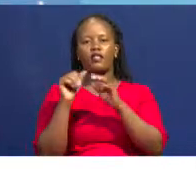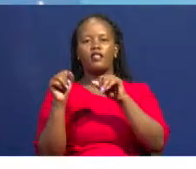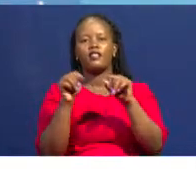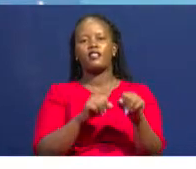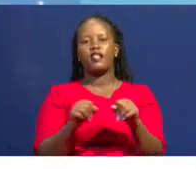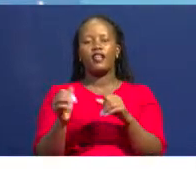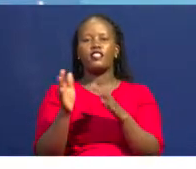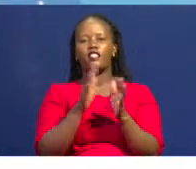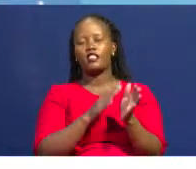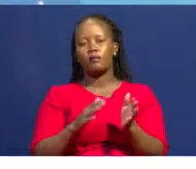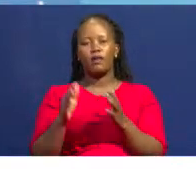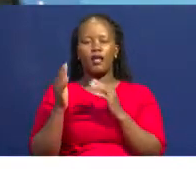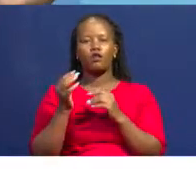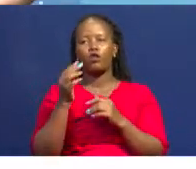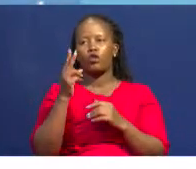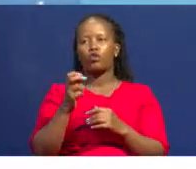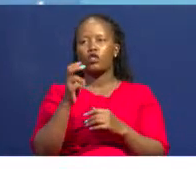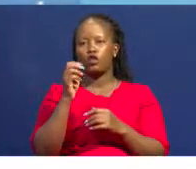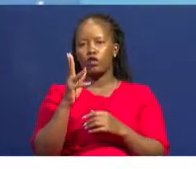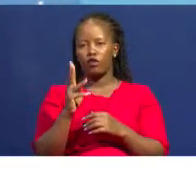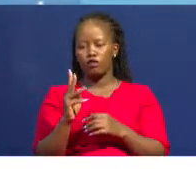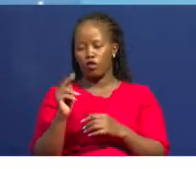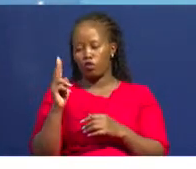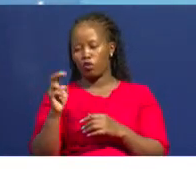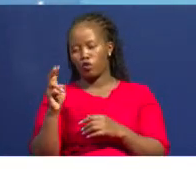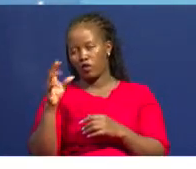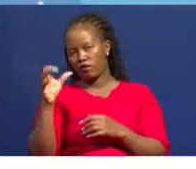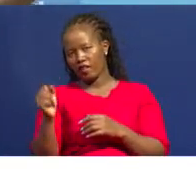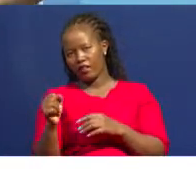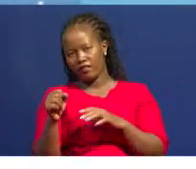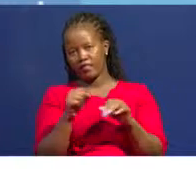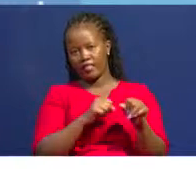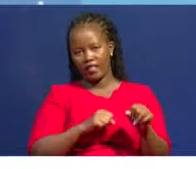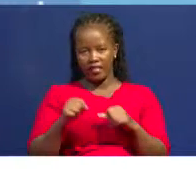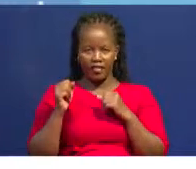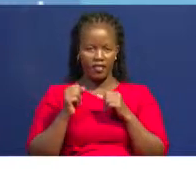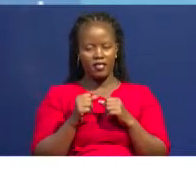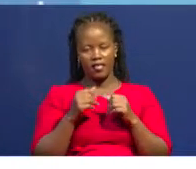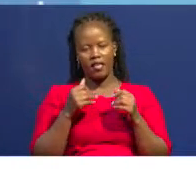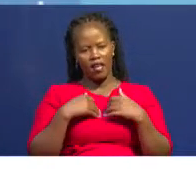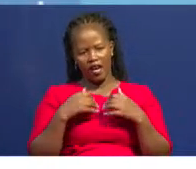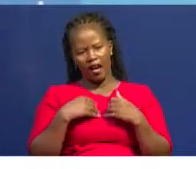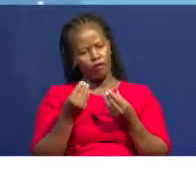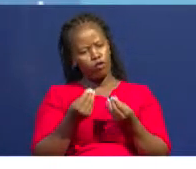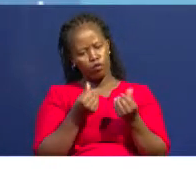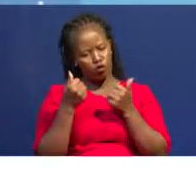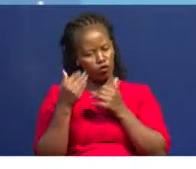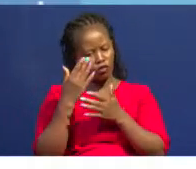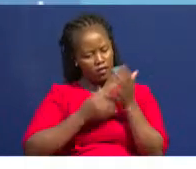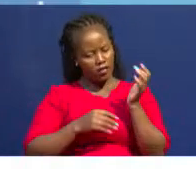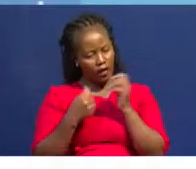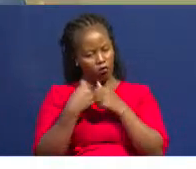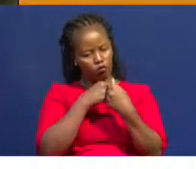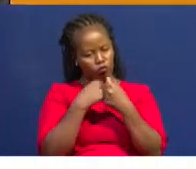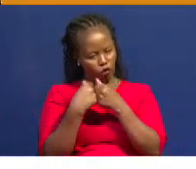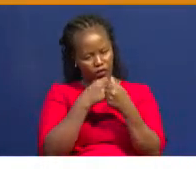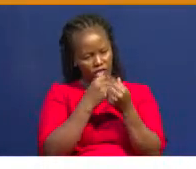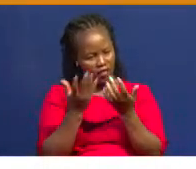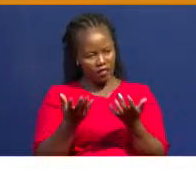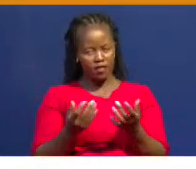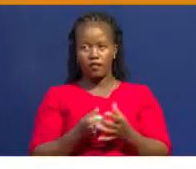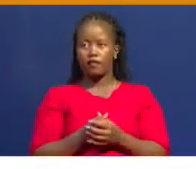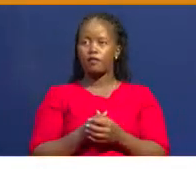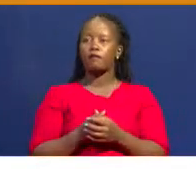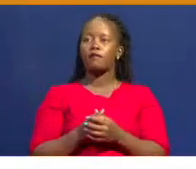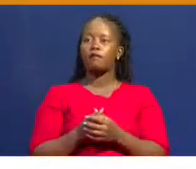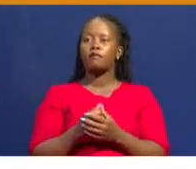What exactly does it entail, and have you been able to rope in some of these challenges my good gentlemen here are talking about? Yes, the